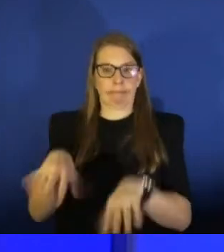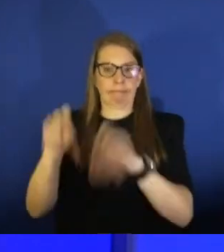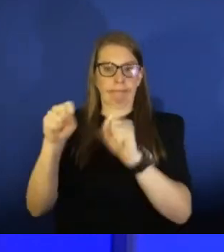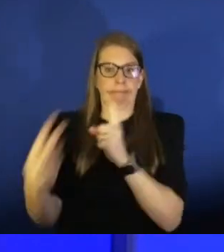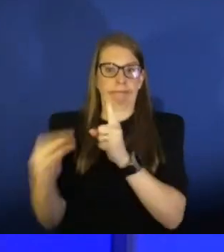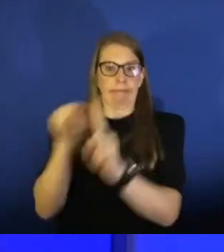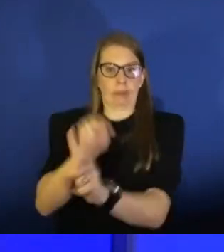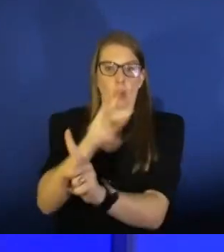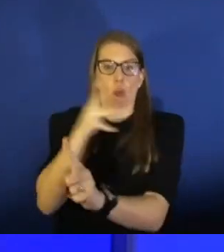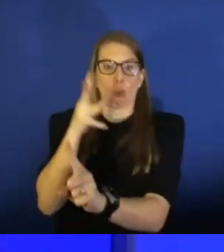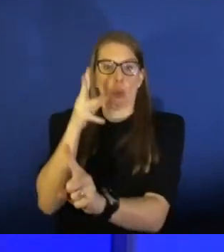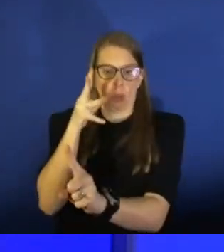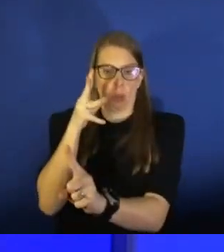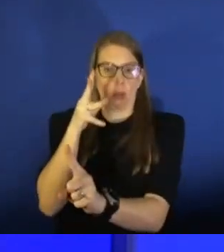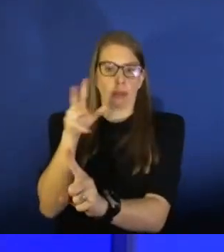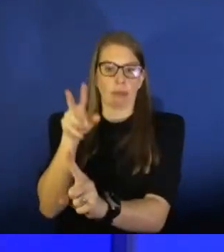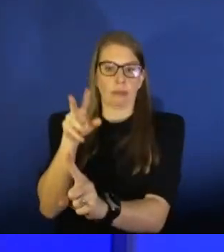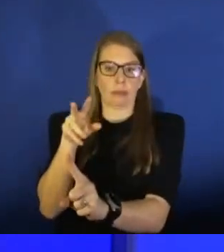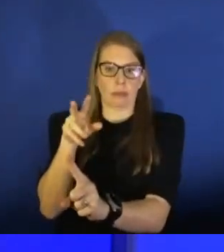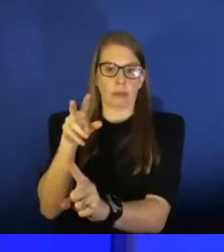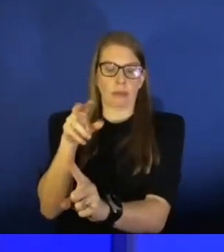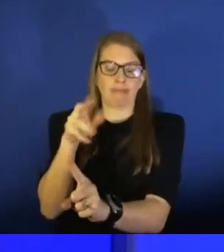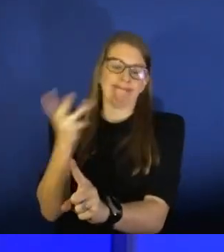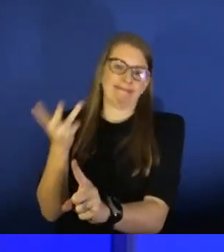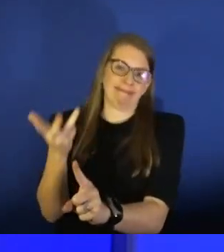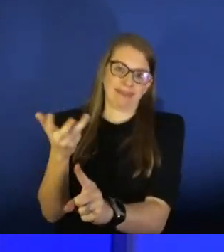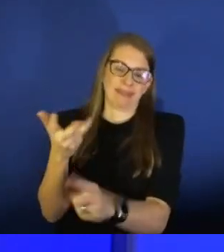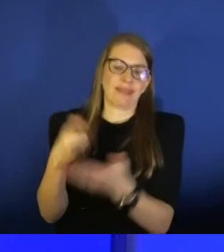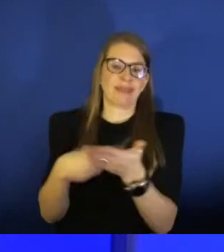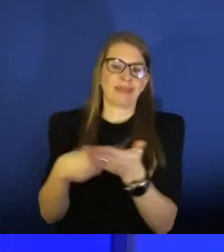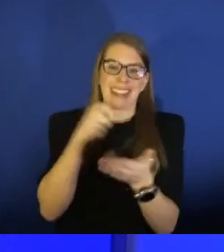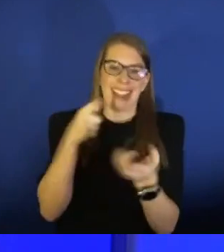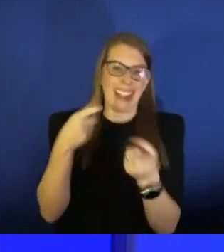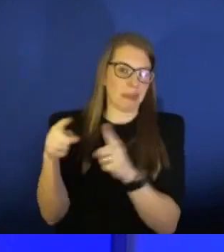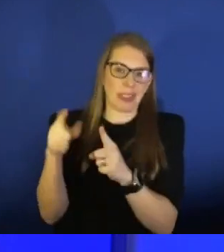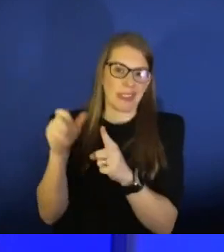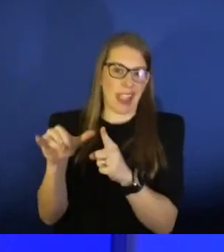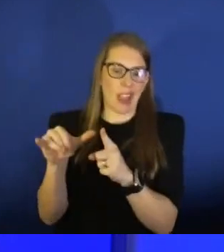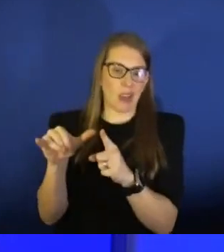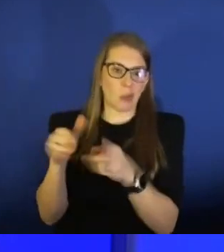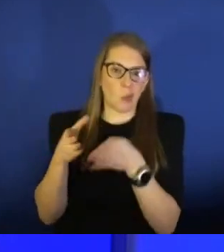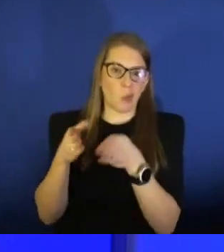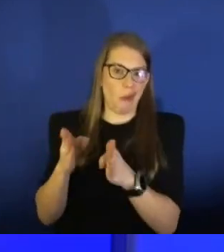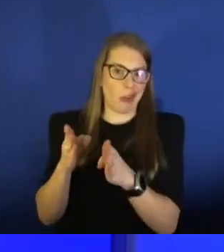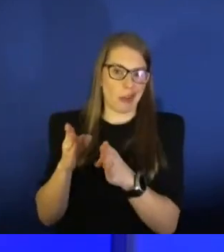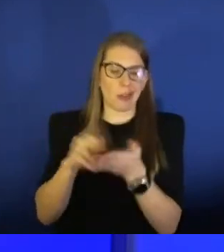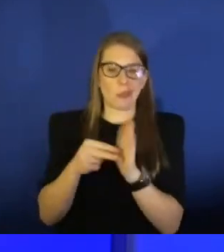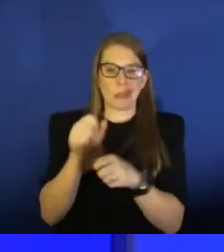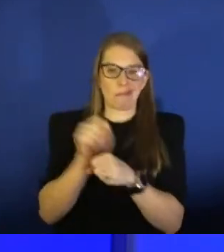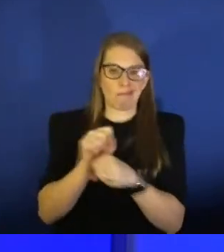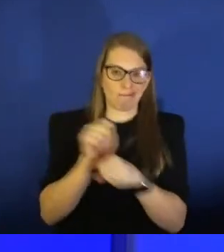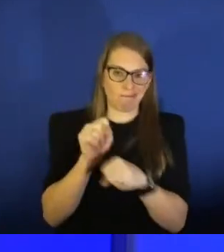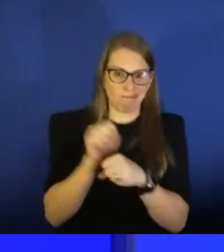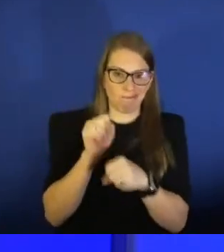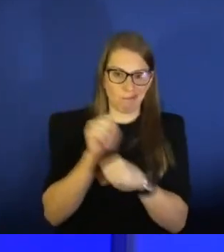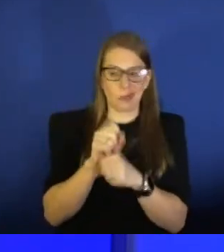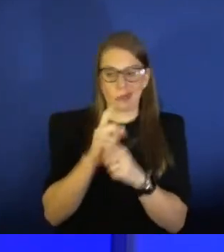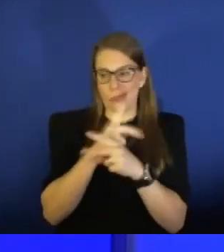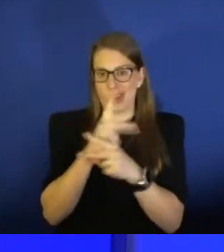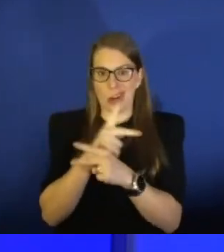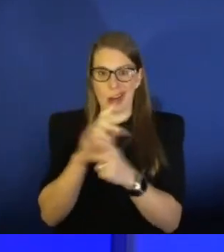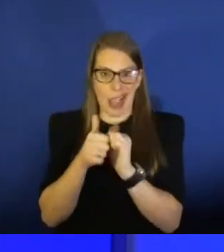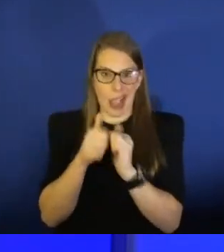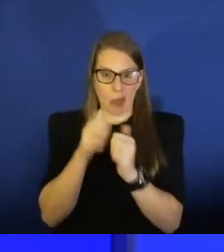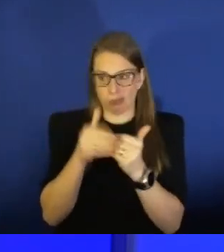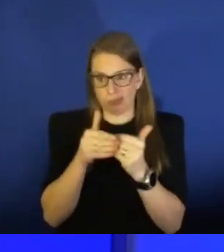of times that's not always the case. So at this point I would say we still have a lot of work to do to find out how this is going to look